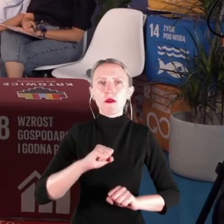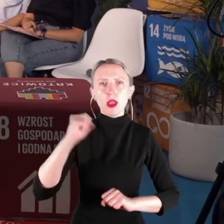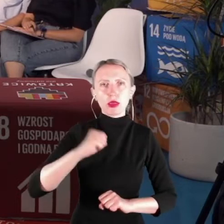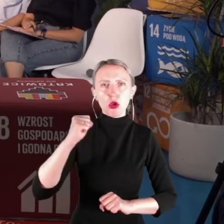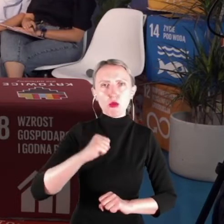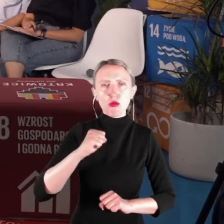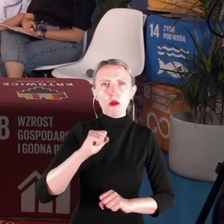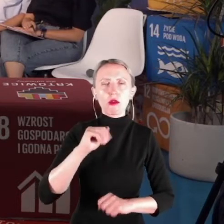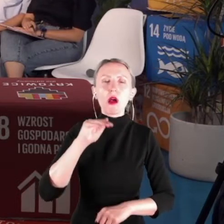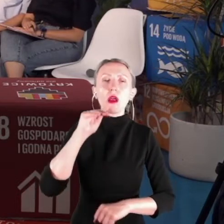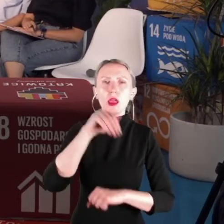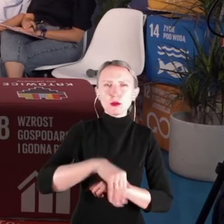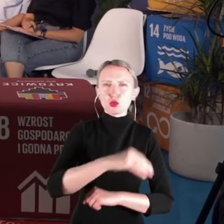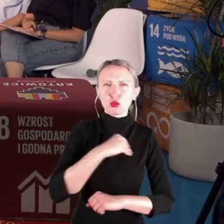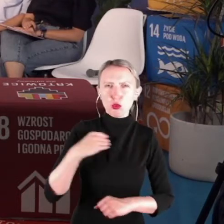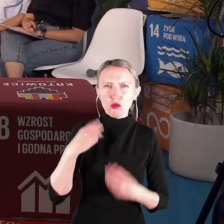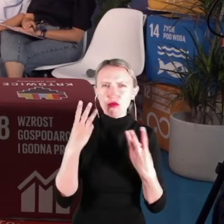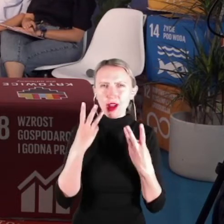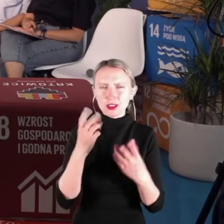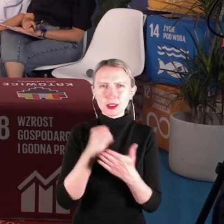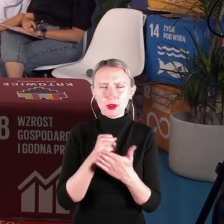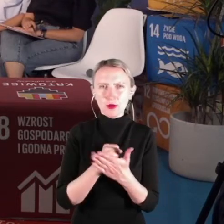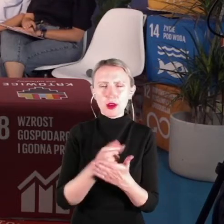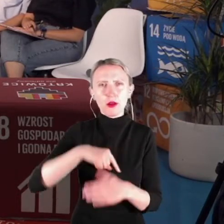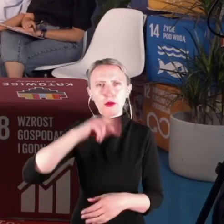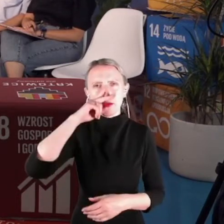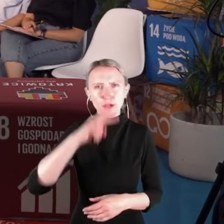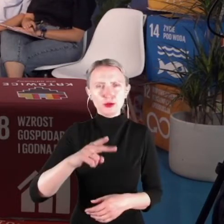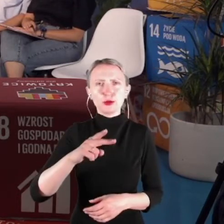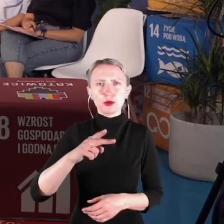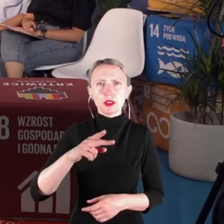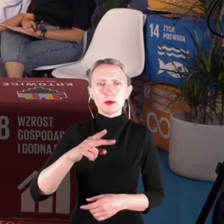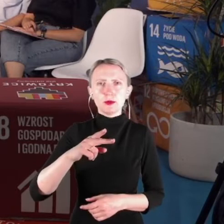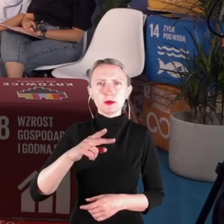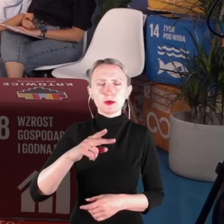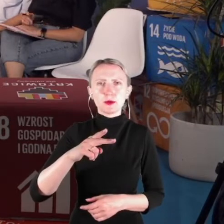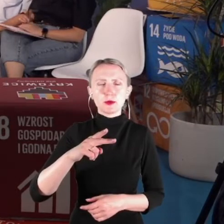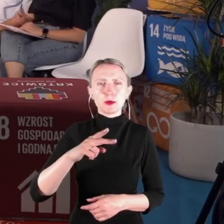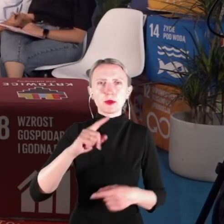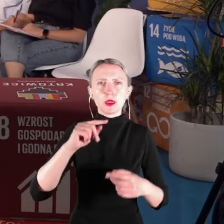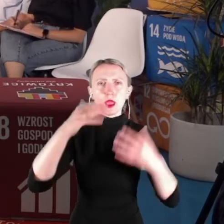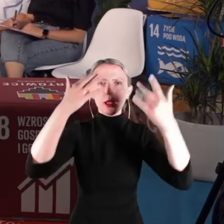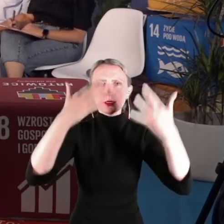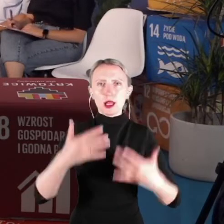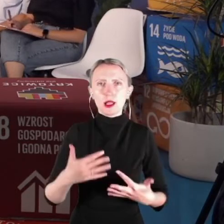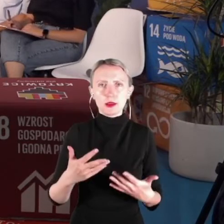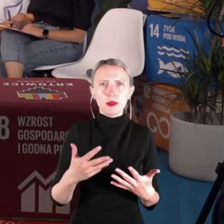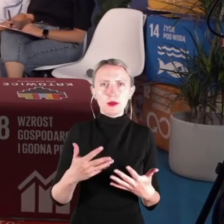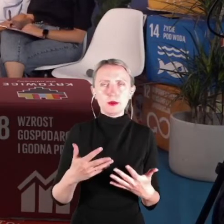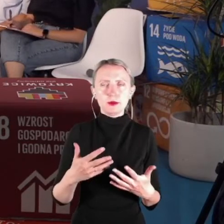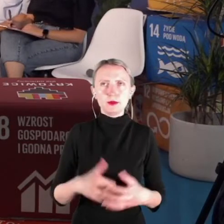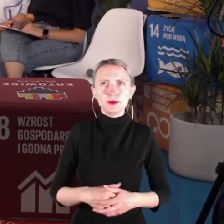slide, it's basically a statistics of a current nuclear fleet, and we see that it's aging, and